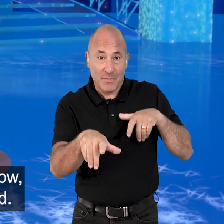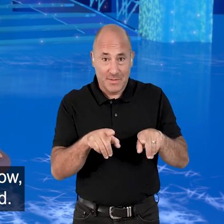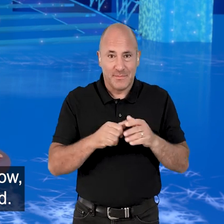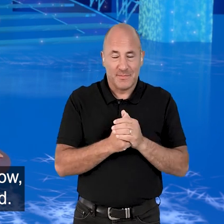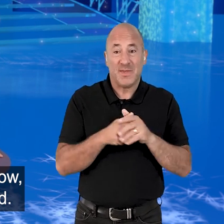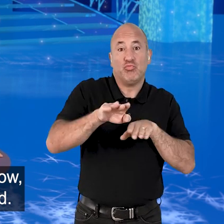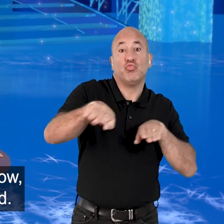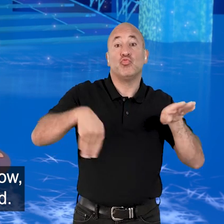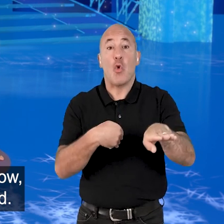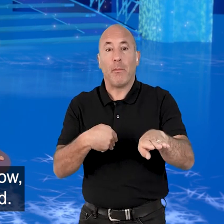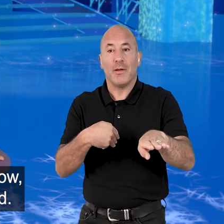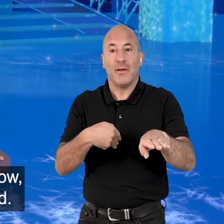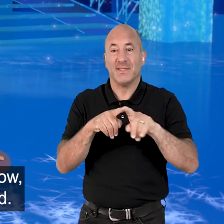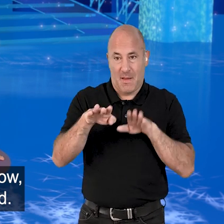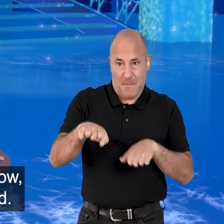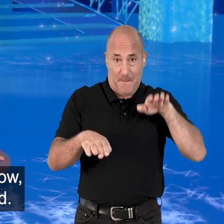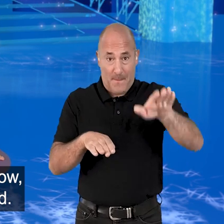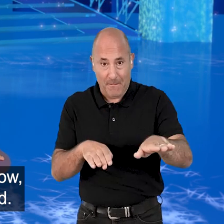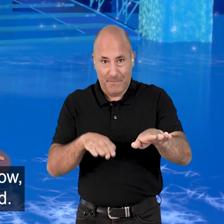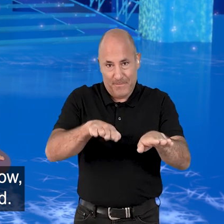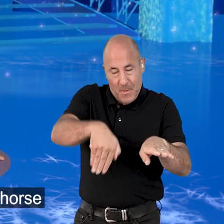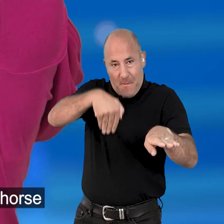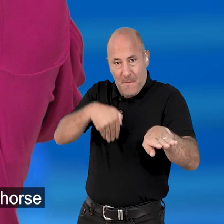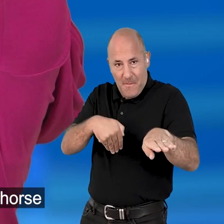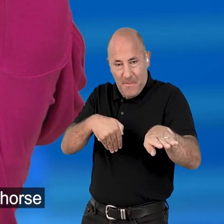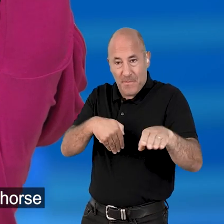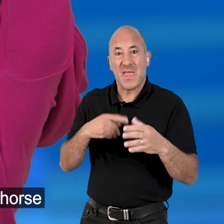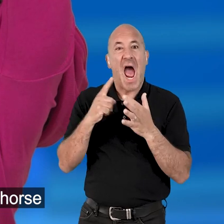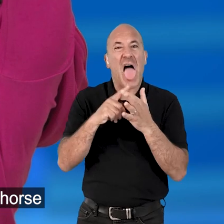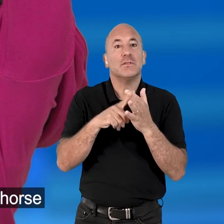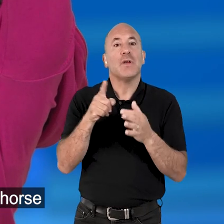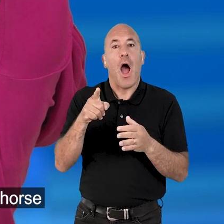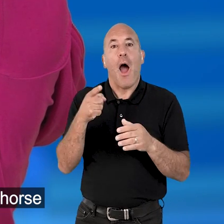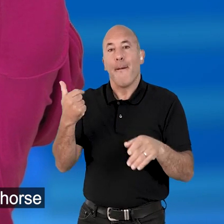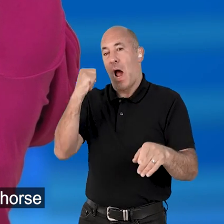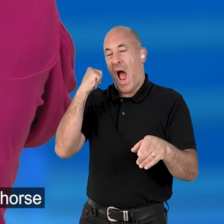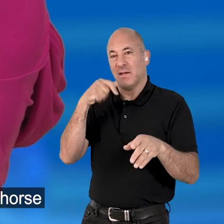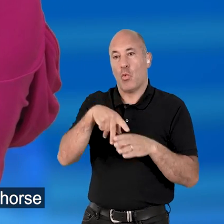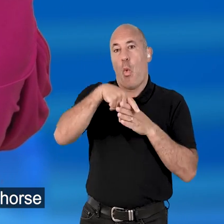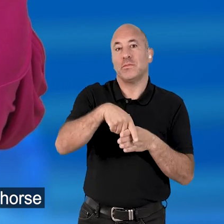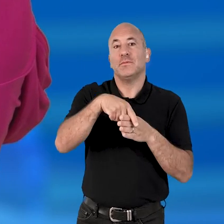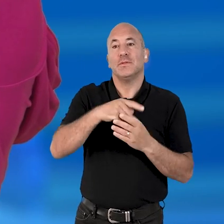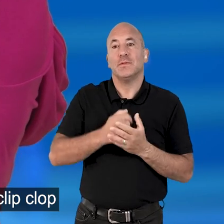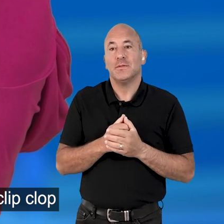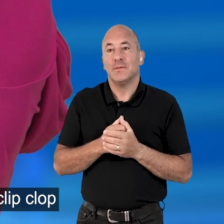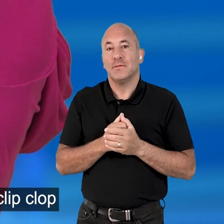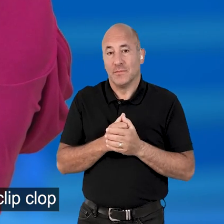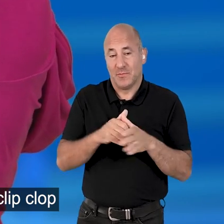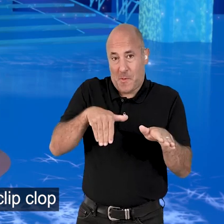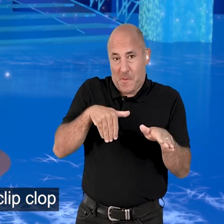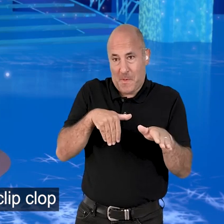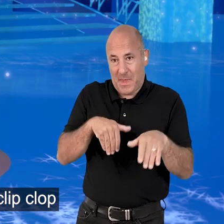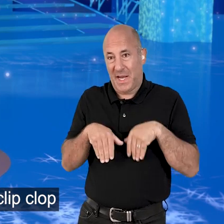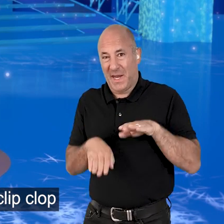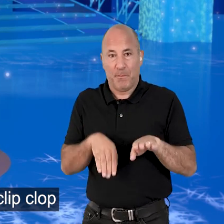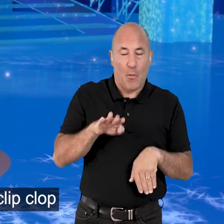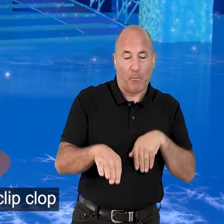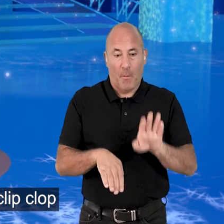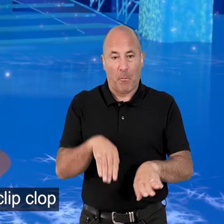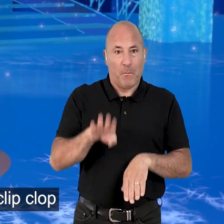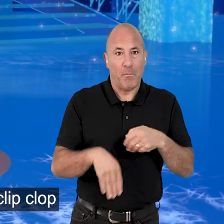Swapping your legs over now, put your other foot forward. Elsa follows on behind on her horse. Tuck your back toes.